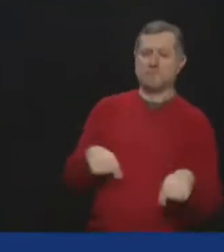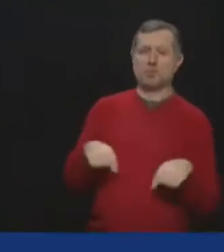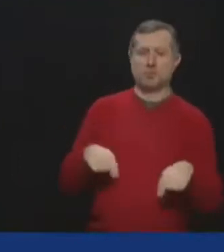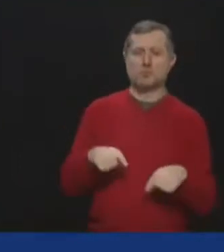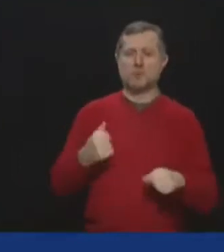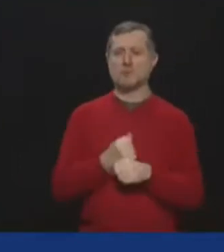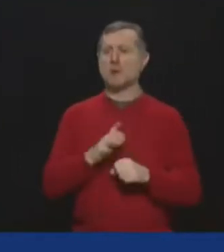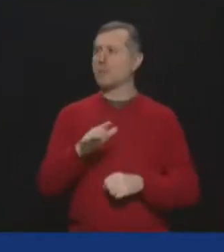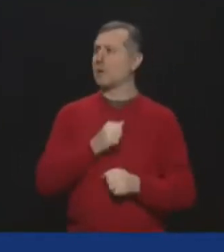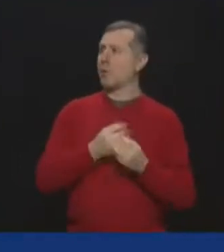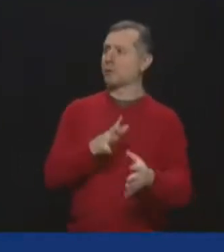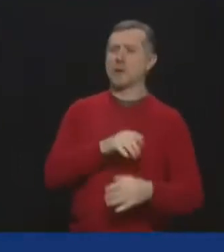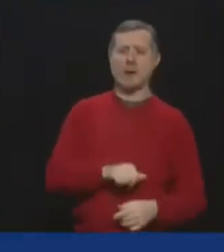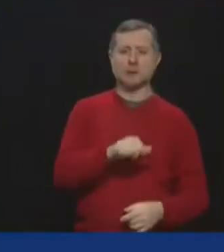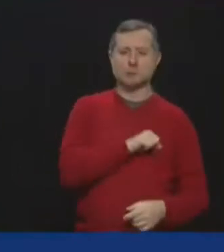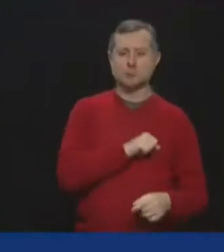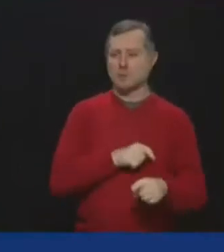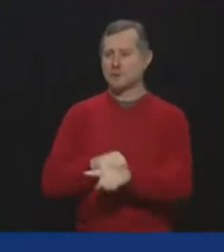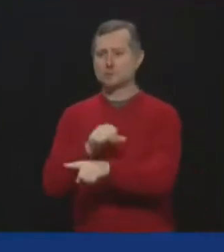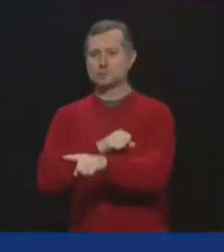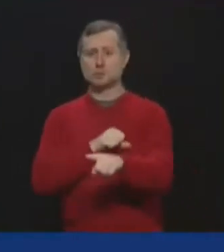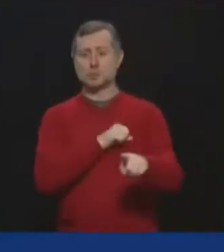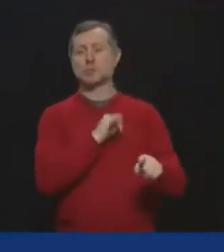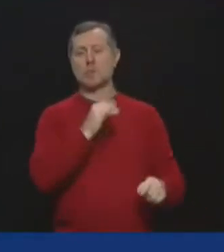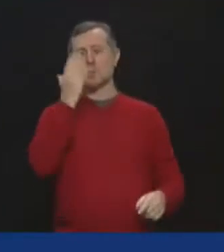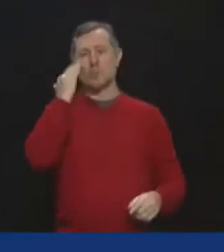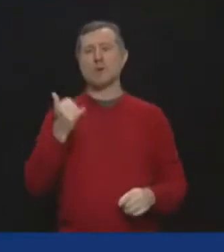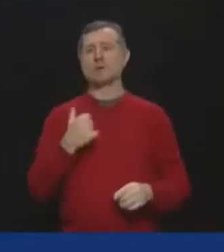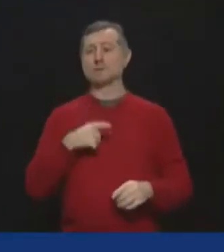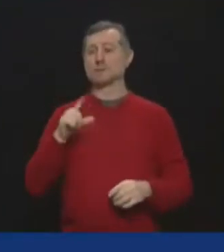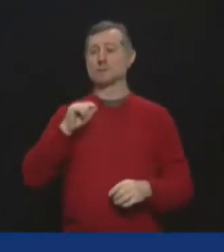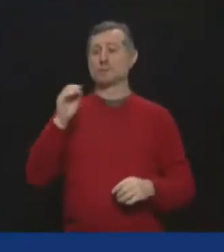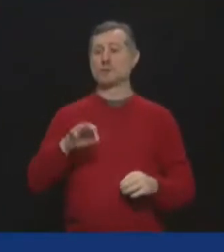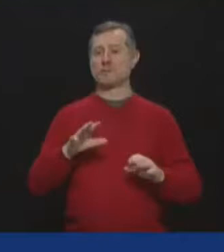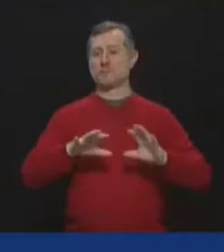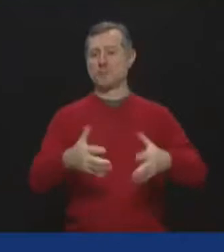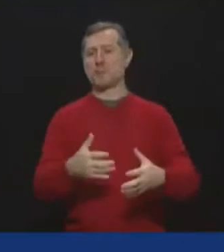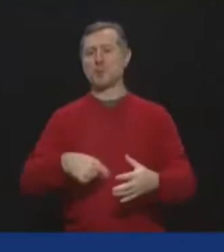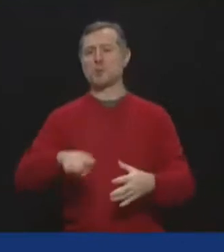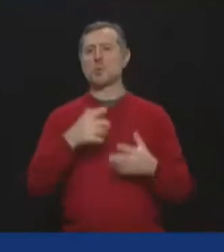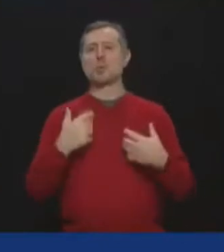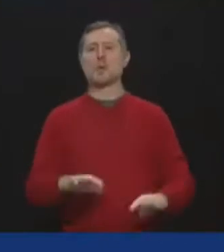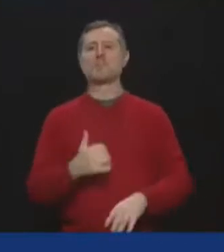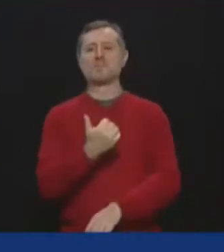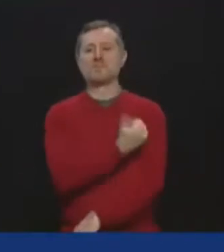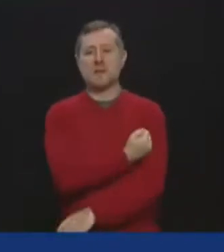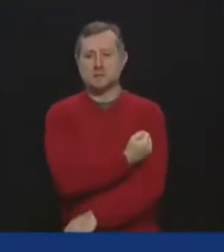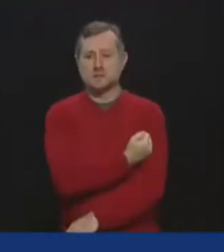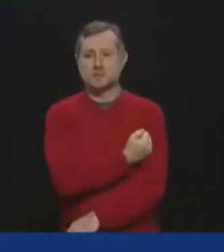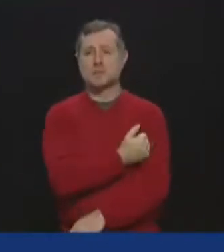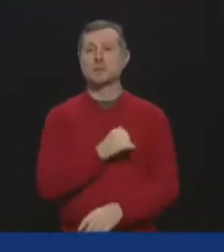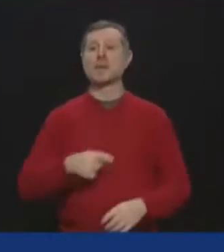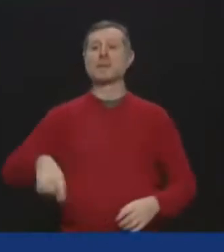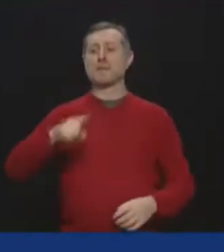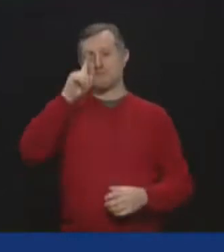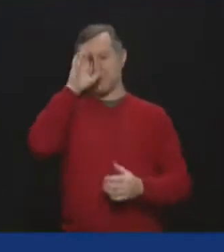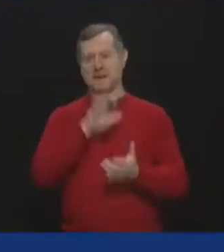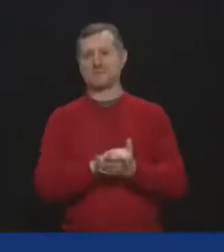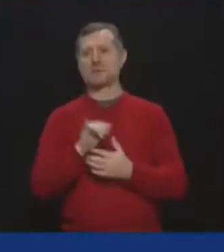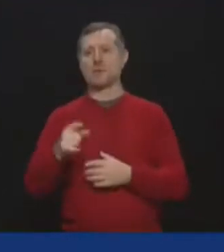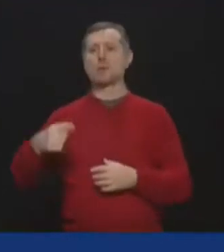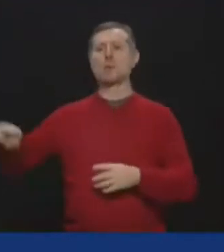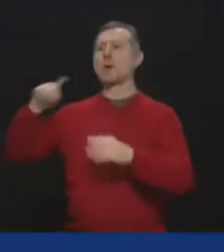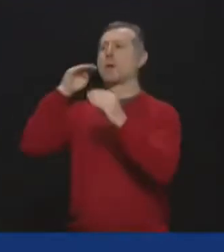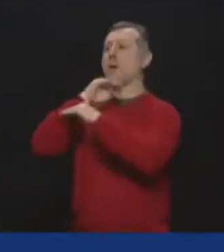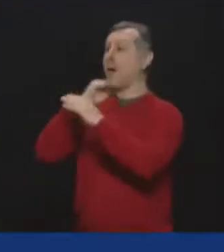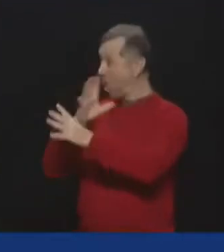one of the reasons why we have 20% of the population who may never want to get the vaccine because they believe the lies that they read from what